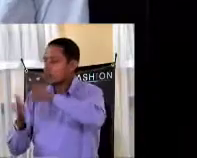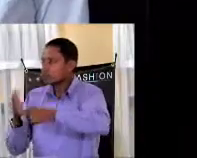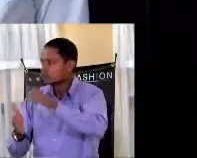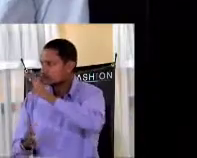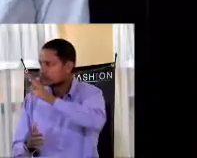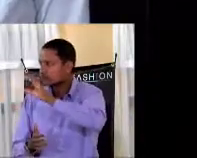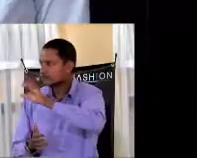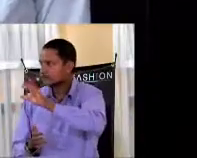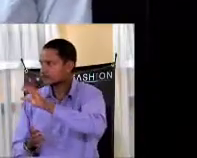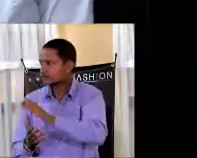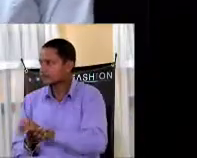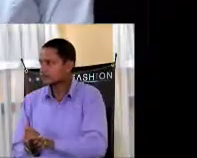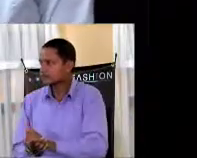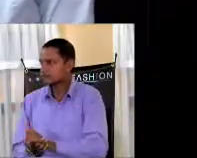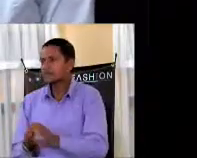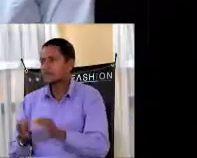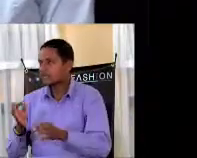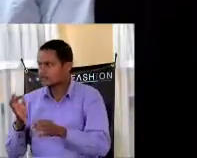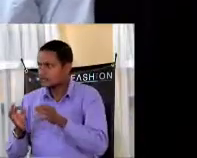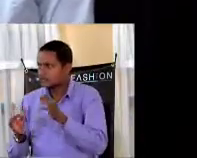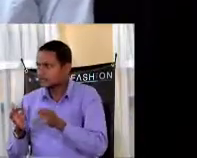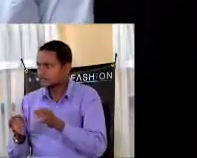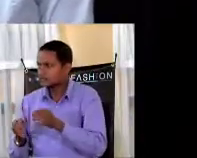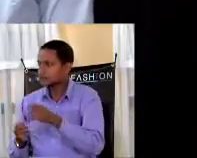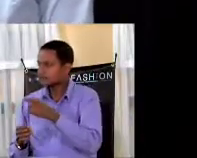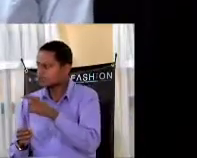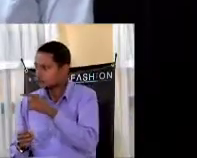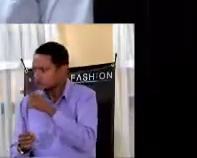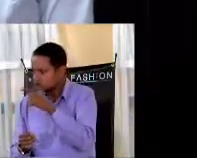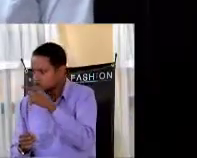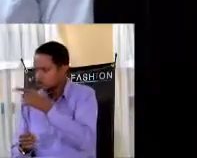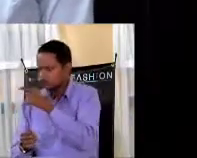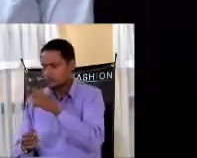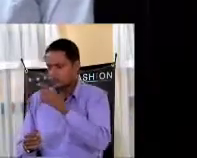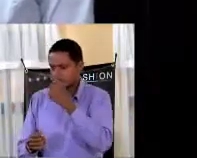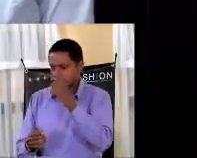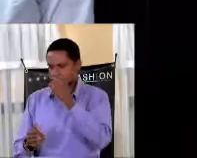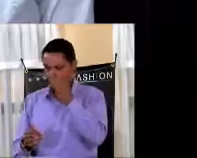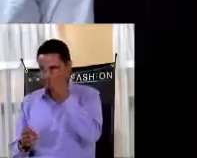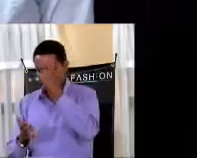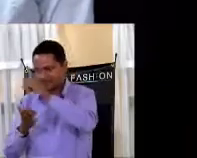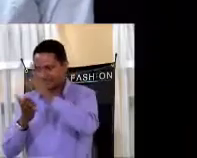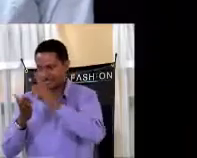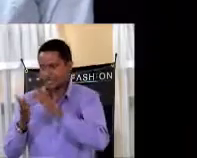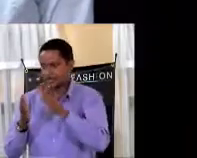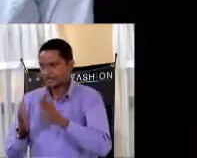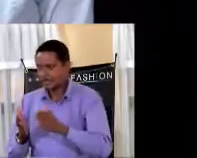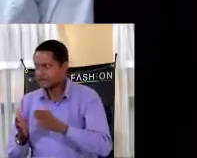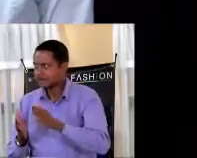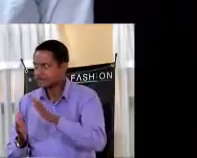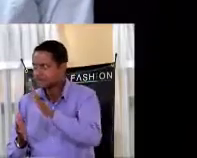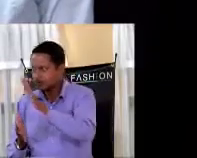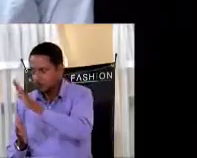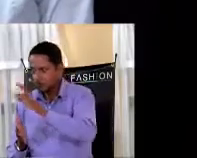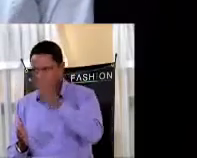If you are a designer-led process and your concept and your creativity is what is leading you,